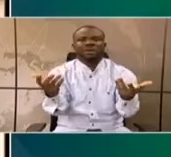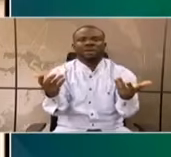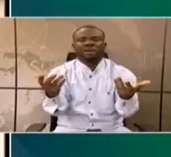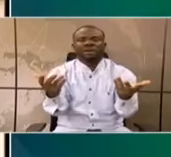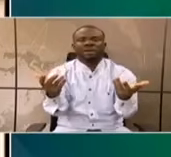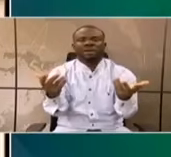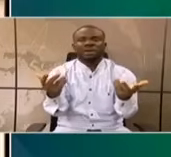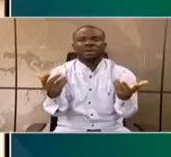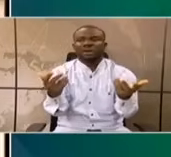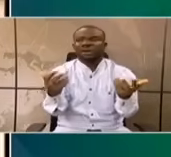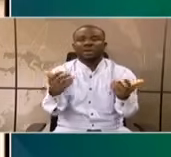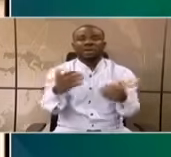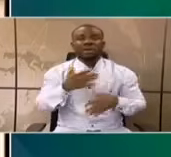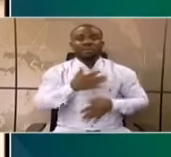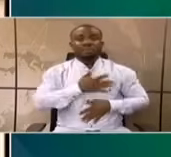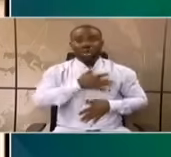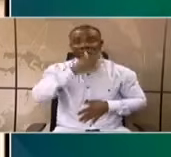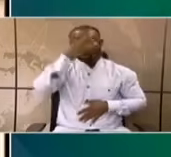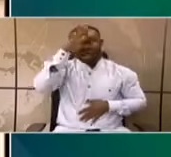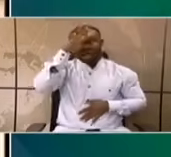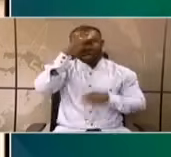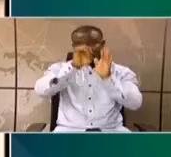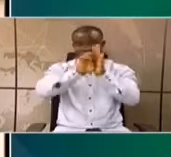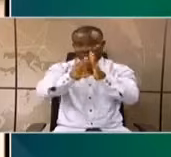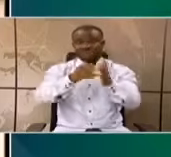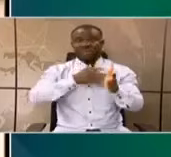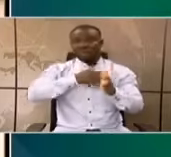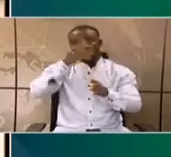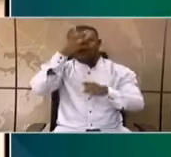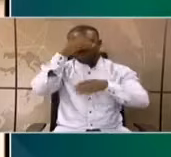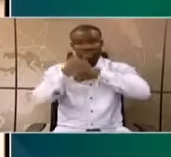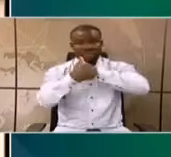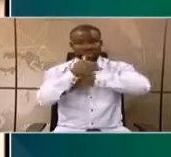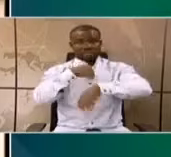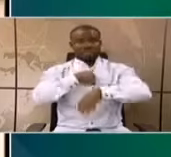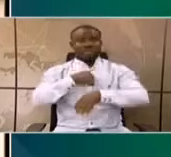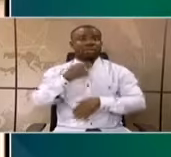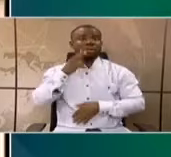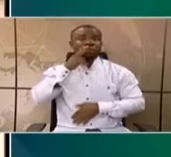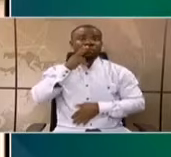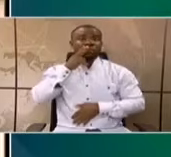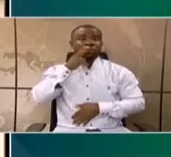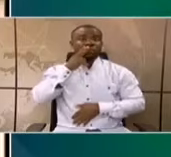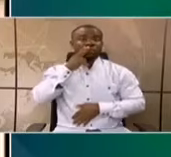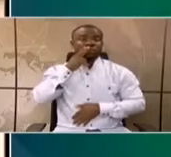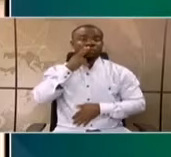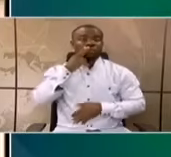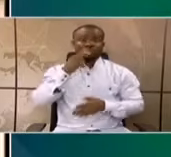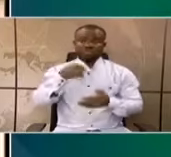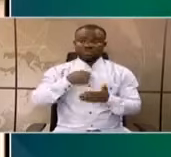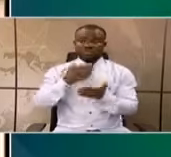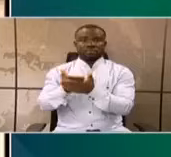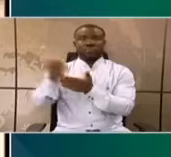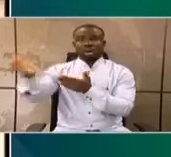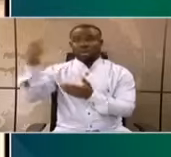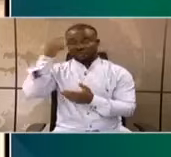Me papa ne suma me se me nkoto cigarette emre no mindi 18